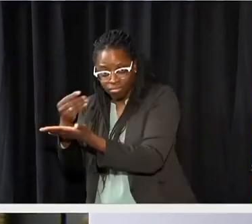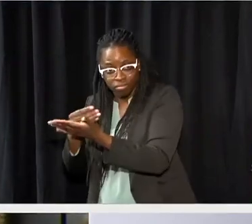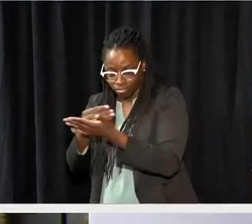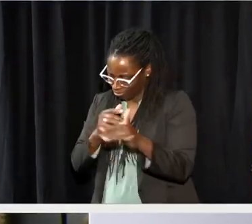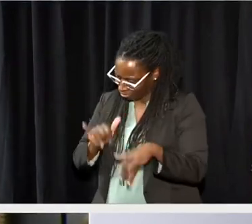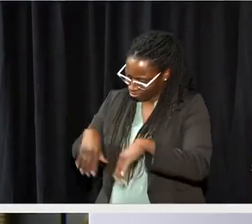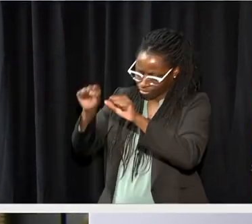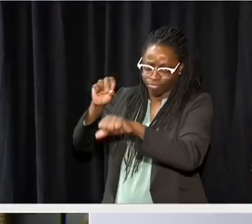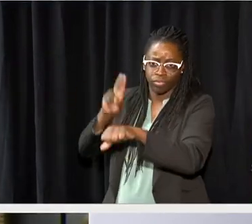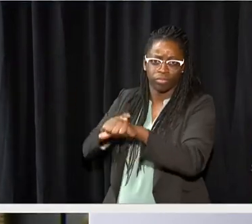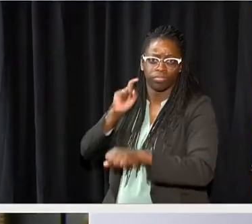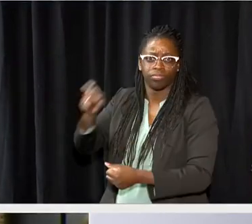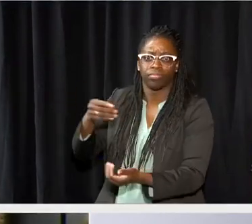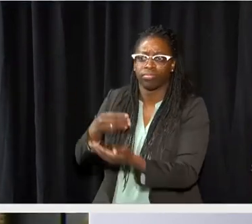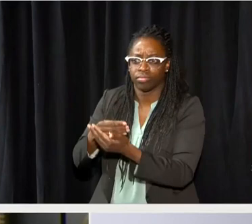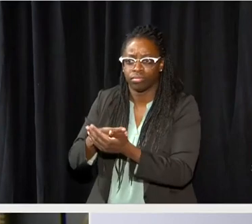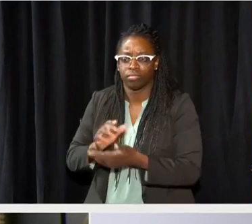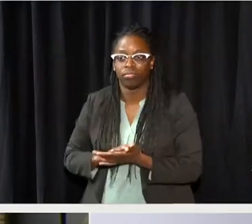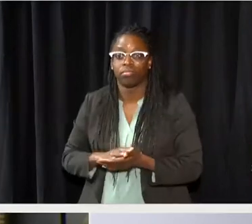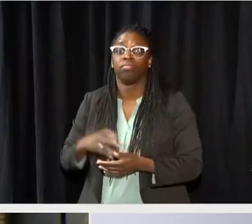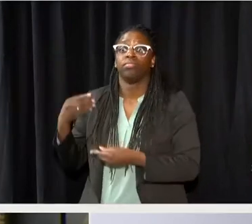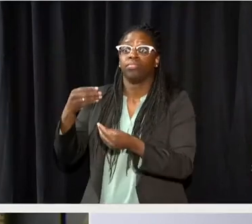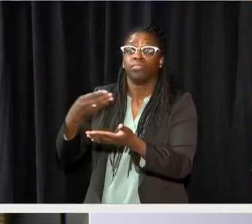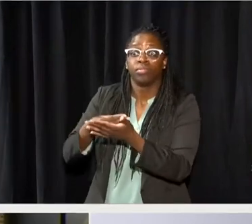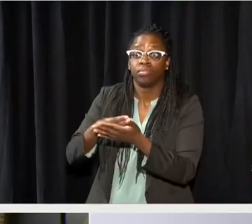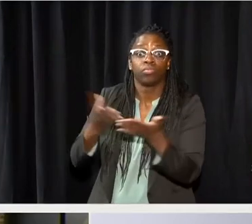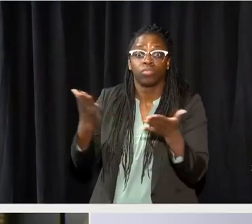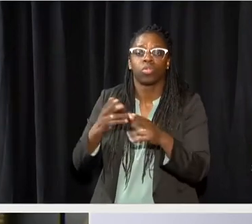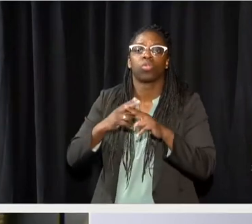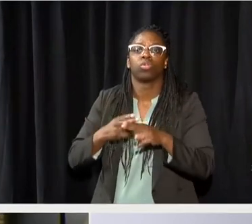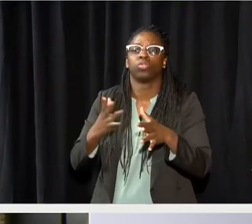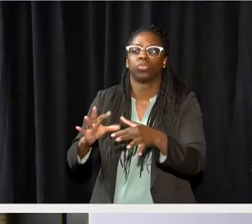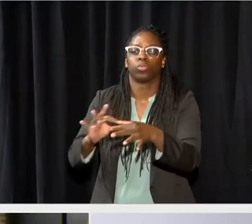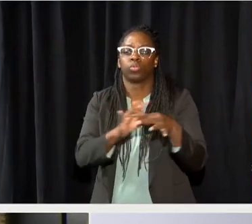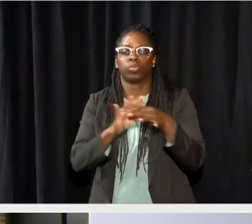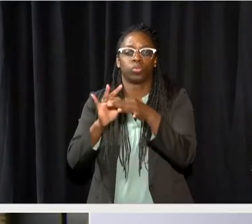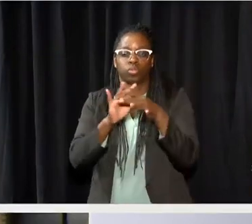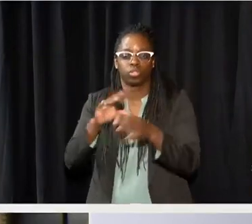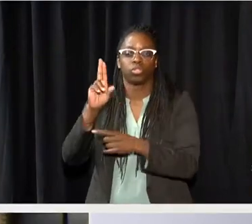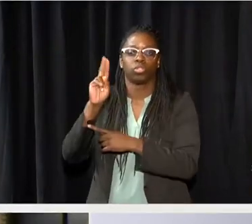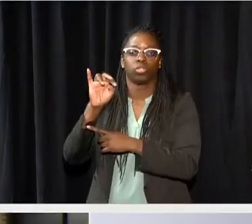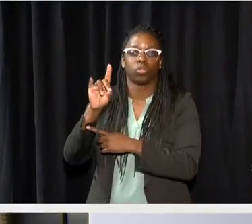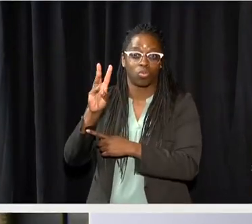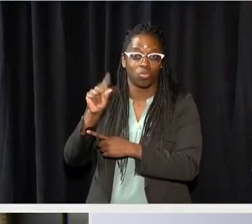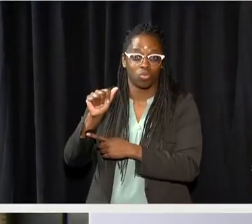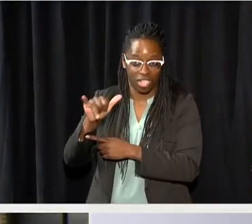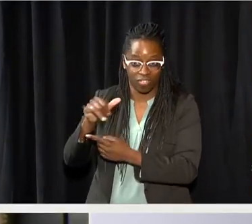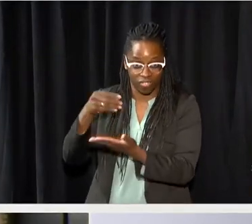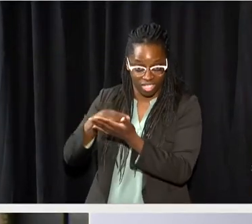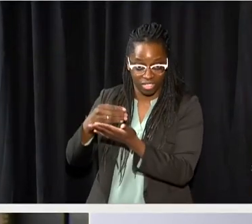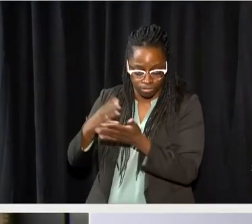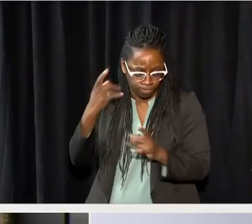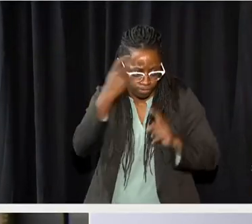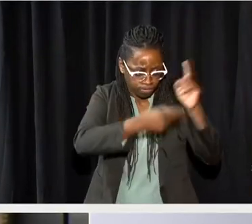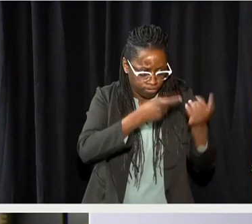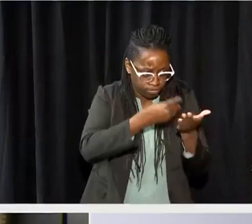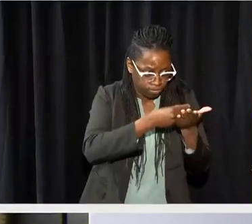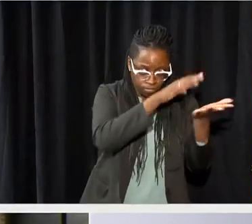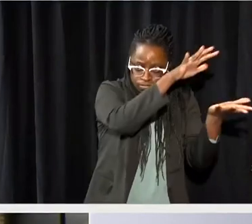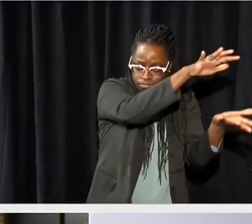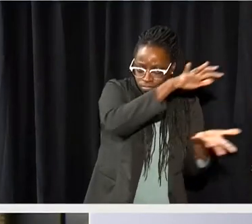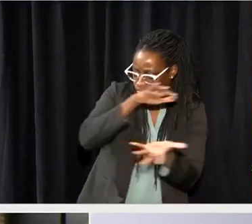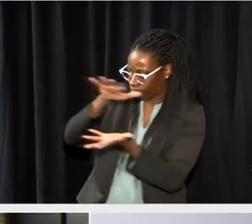delivered. We set up a fund with the United Way, and donors large and small contributed what they